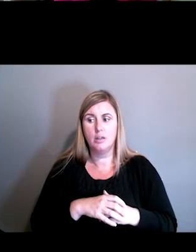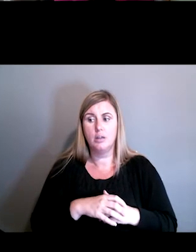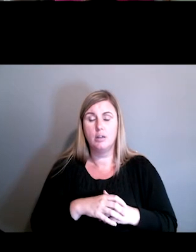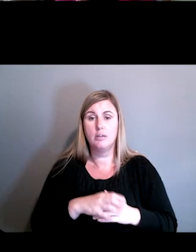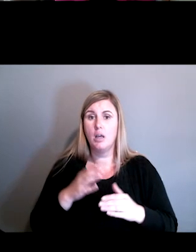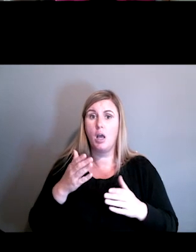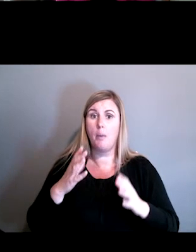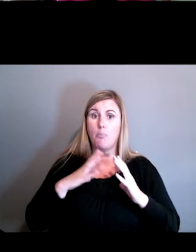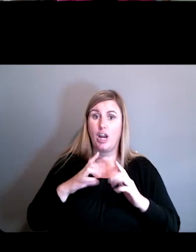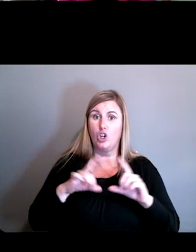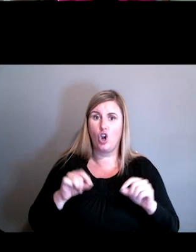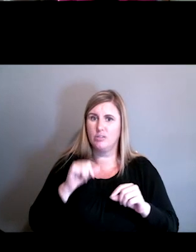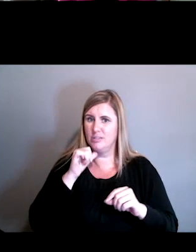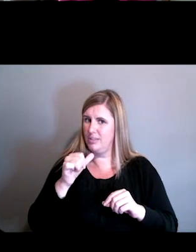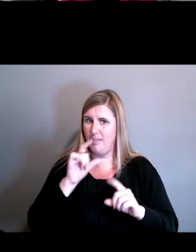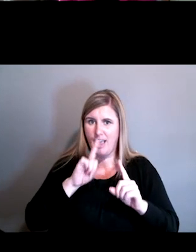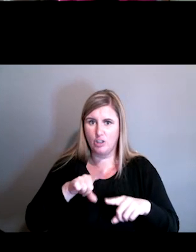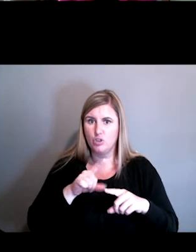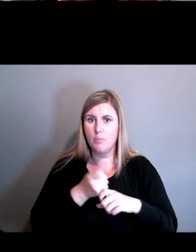analyzing your antecedent conditions.